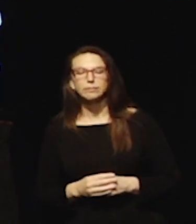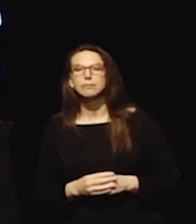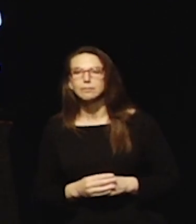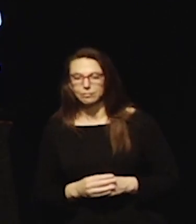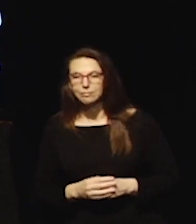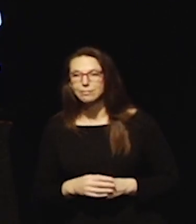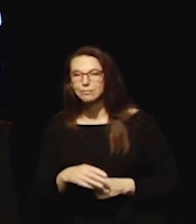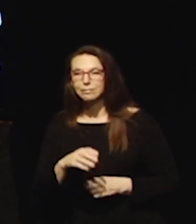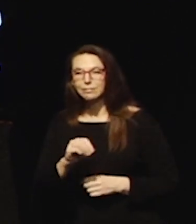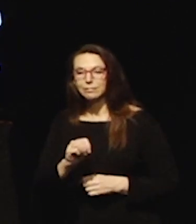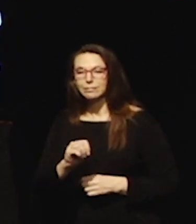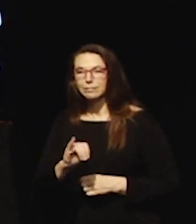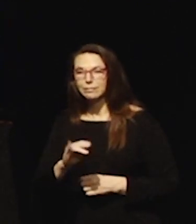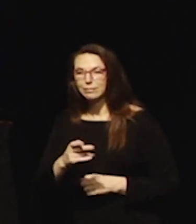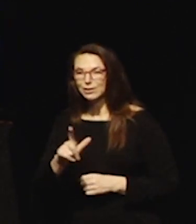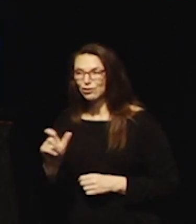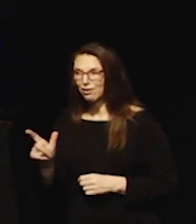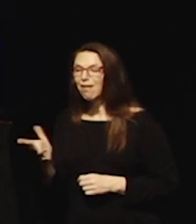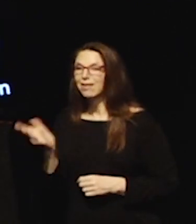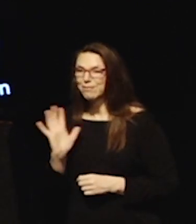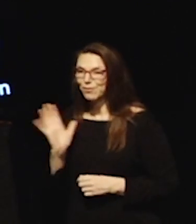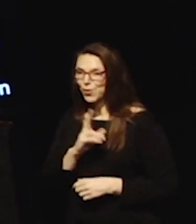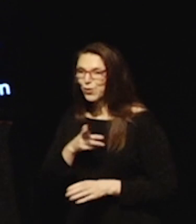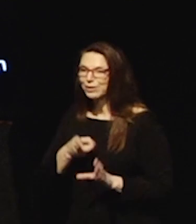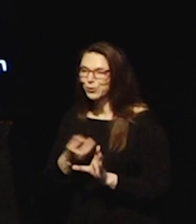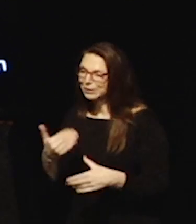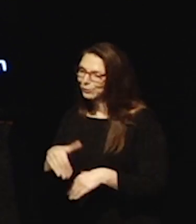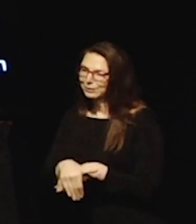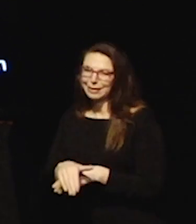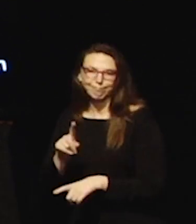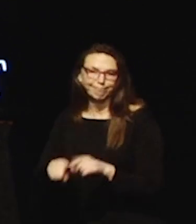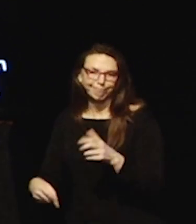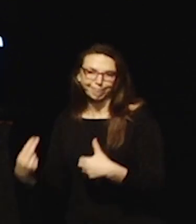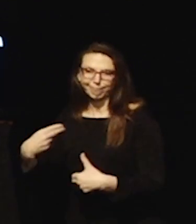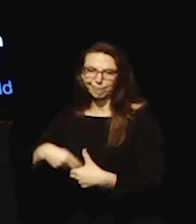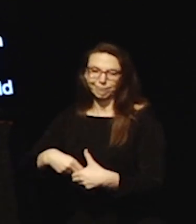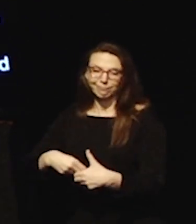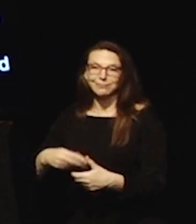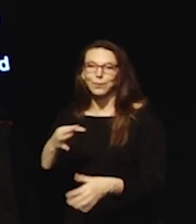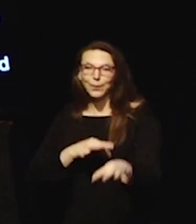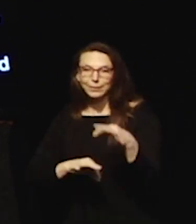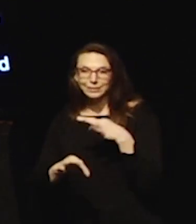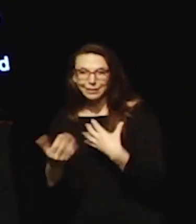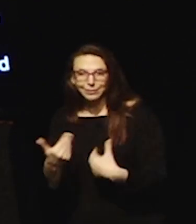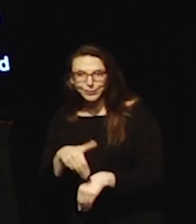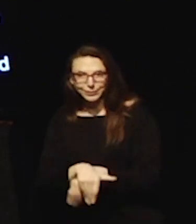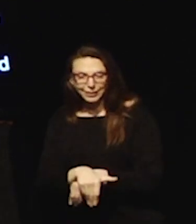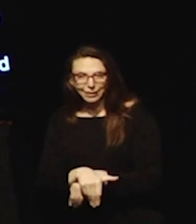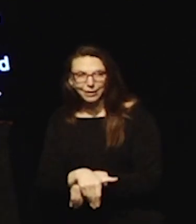And Michelle had been with us previously, but unfortunately she could not be with us tonight. So instead tonight,